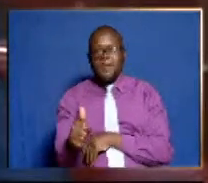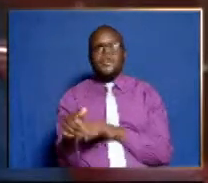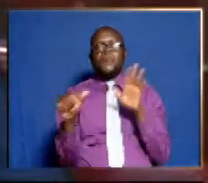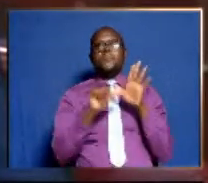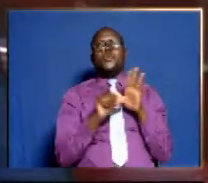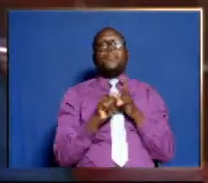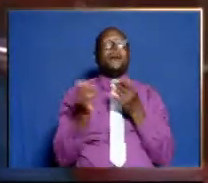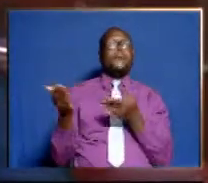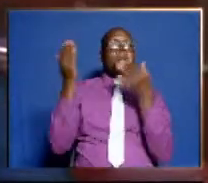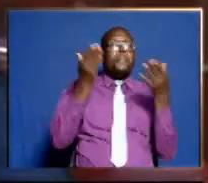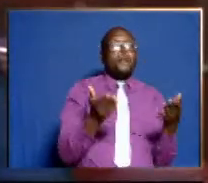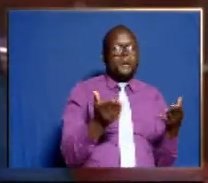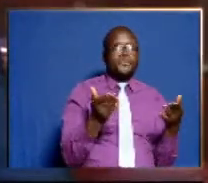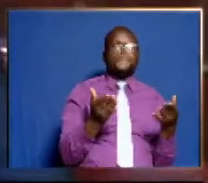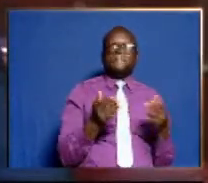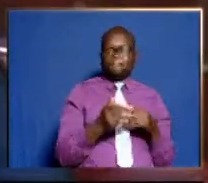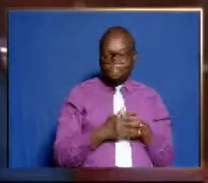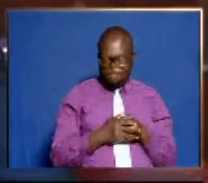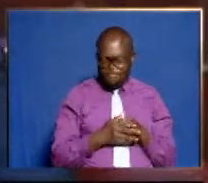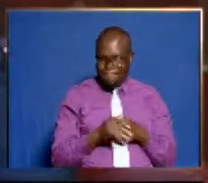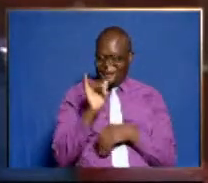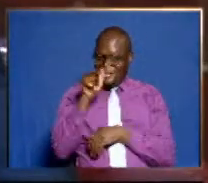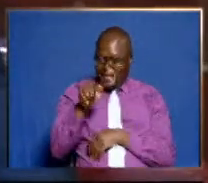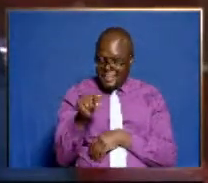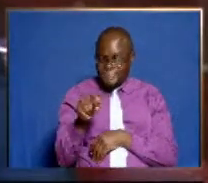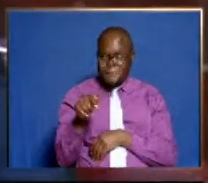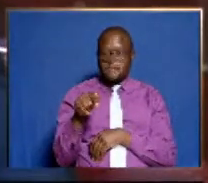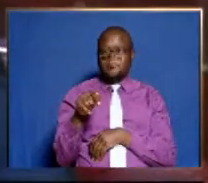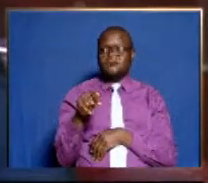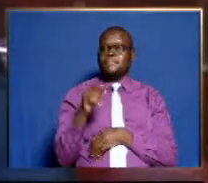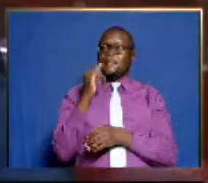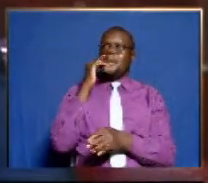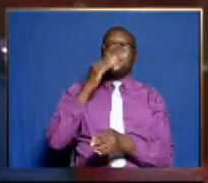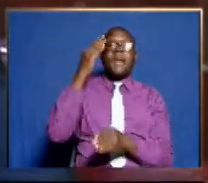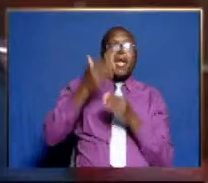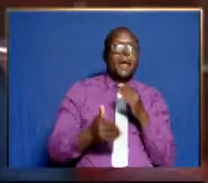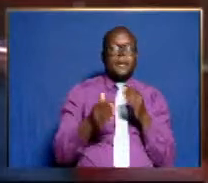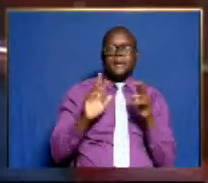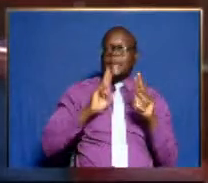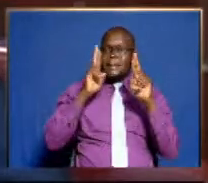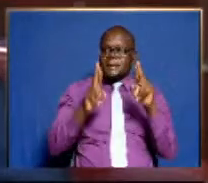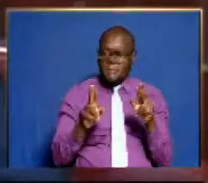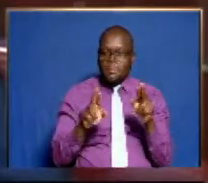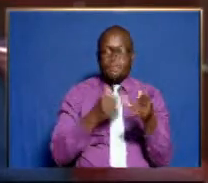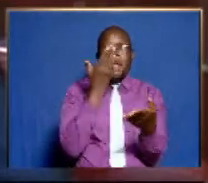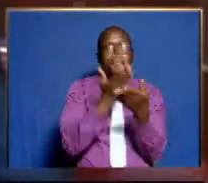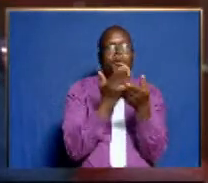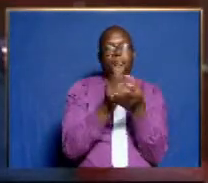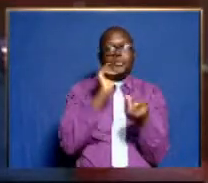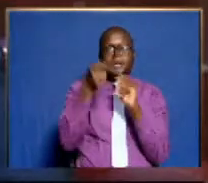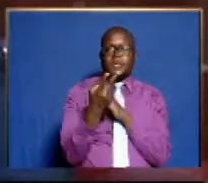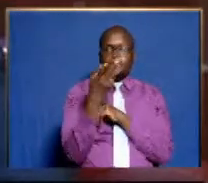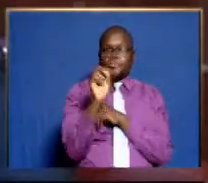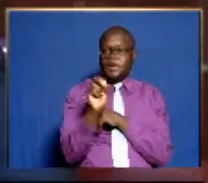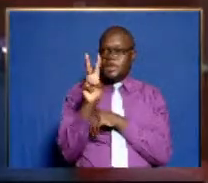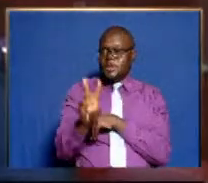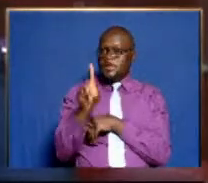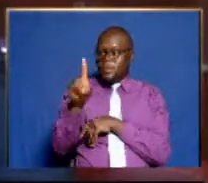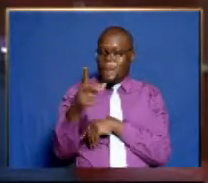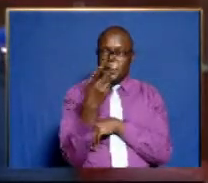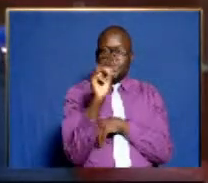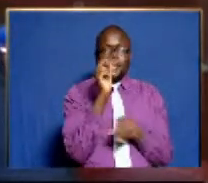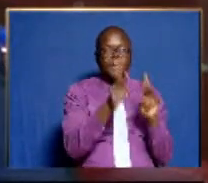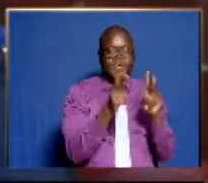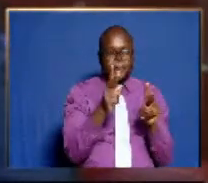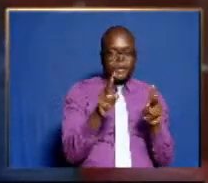was brought on top of a supplementary. This net effect of the proposed changes to the 2021-2022 budget